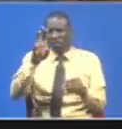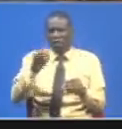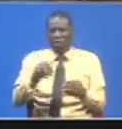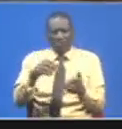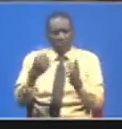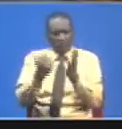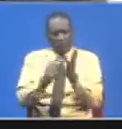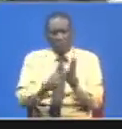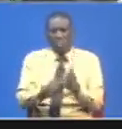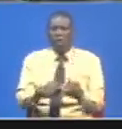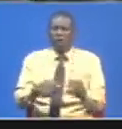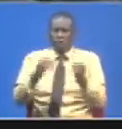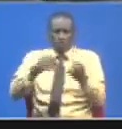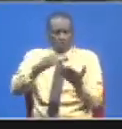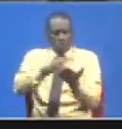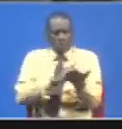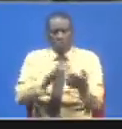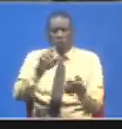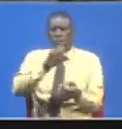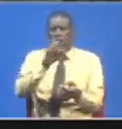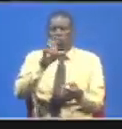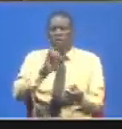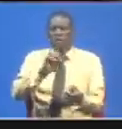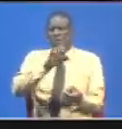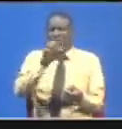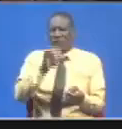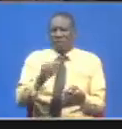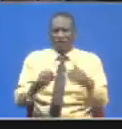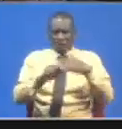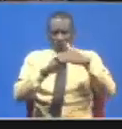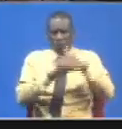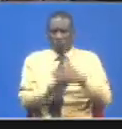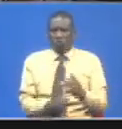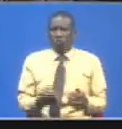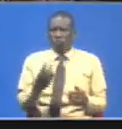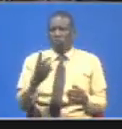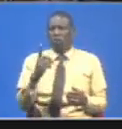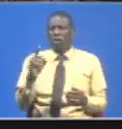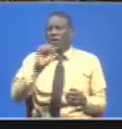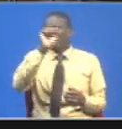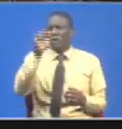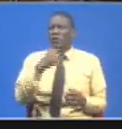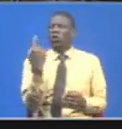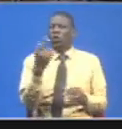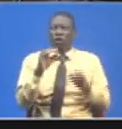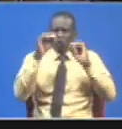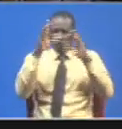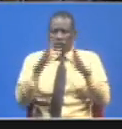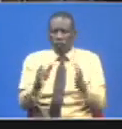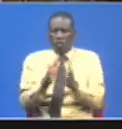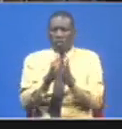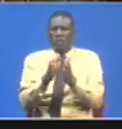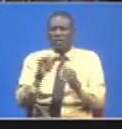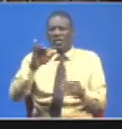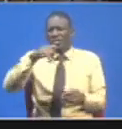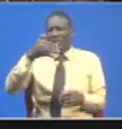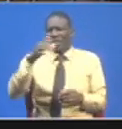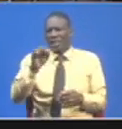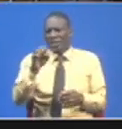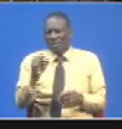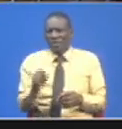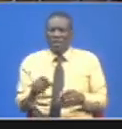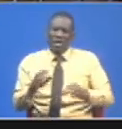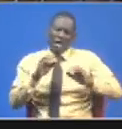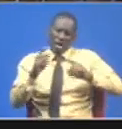report by Zizi Afrik Foundation and Usawa Agenda, only 21% of teachers in public junior schools are trained in